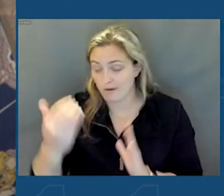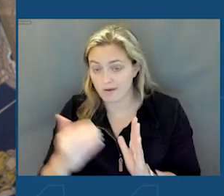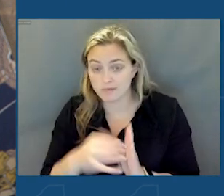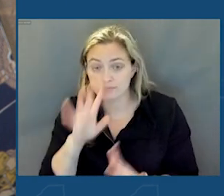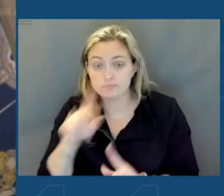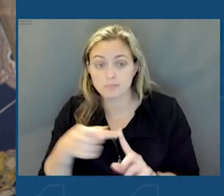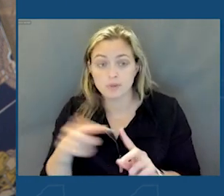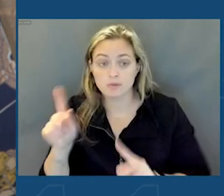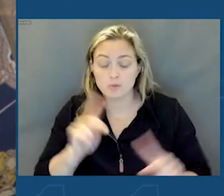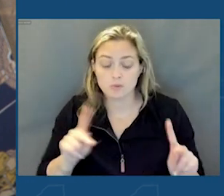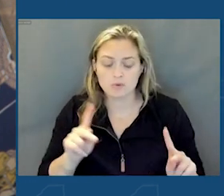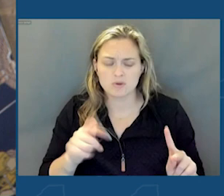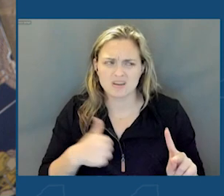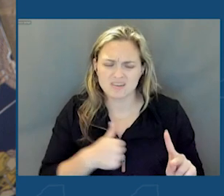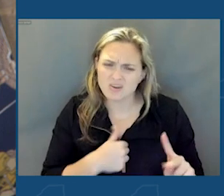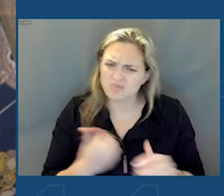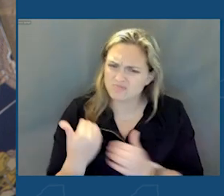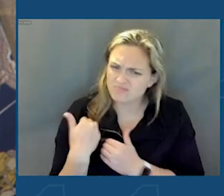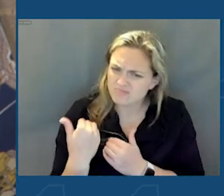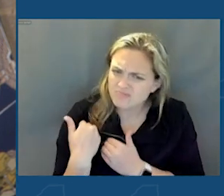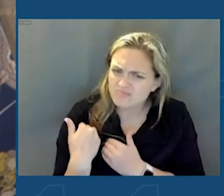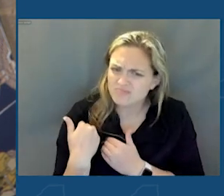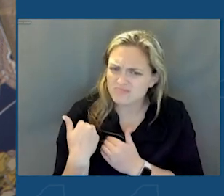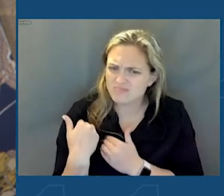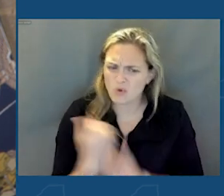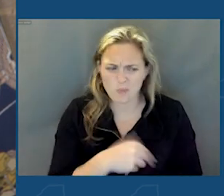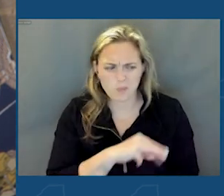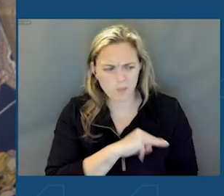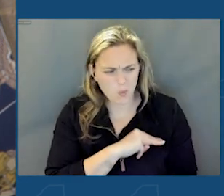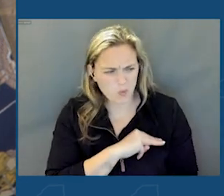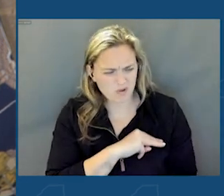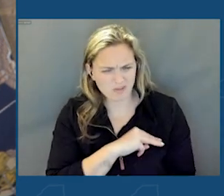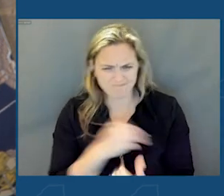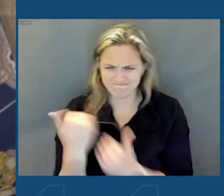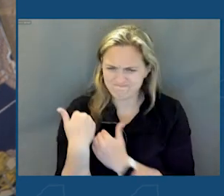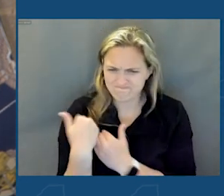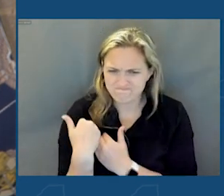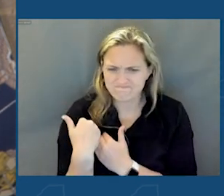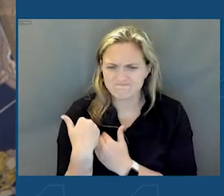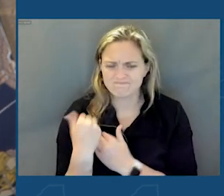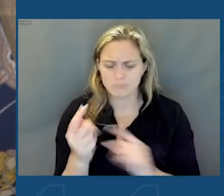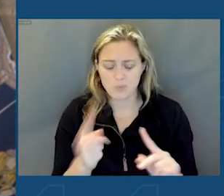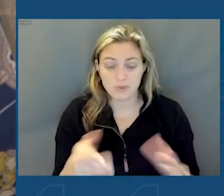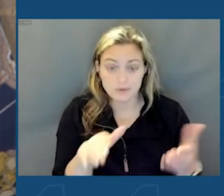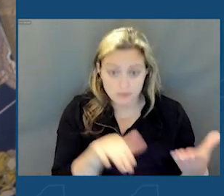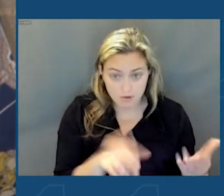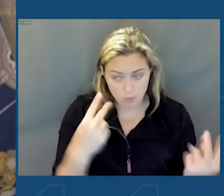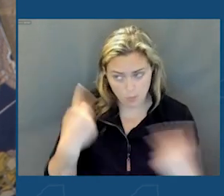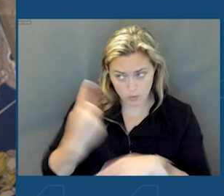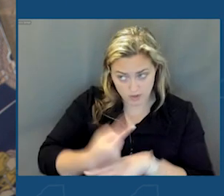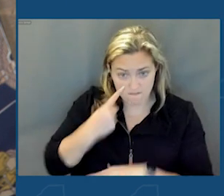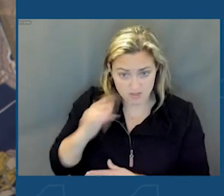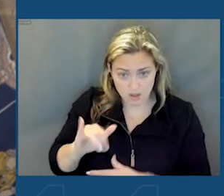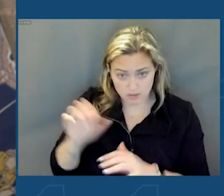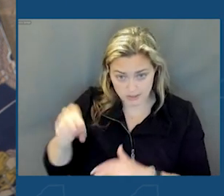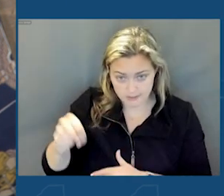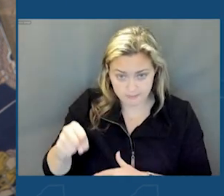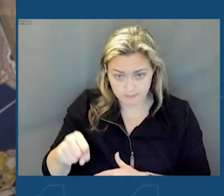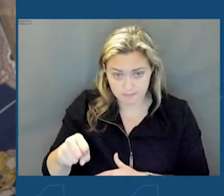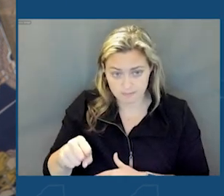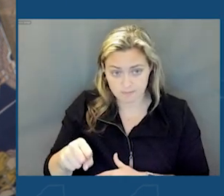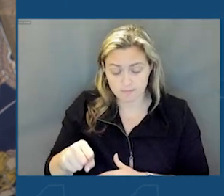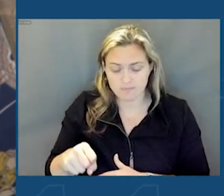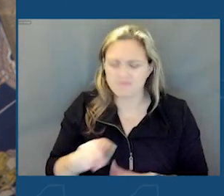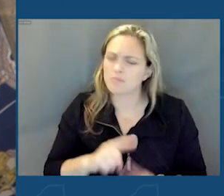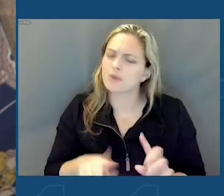and our responsibility, our moral obligation. But in honor of those who died, which is what Memorial Day is all about, I